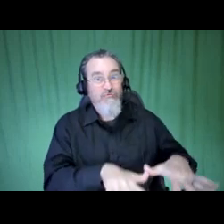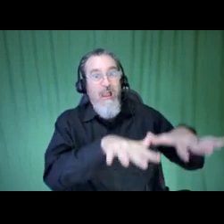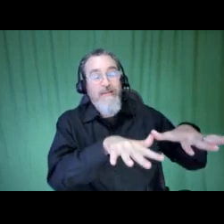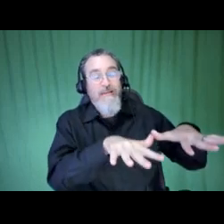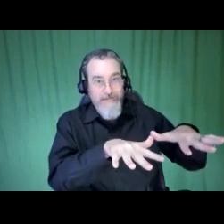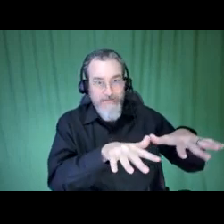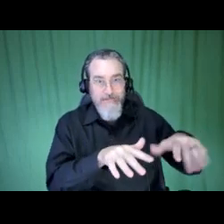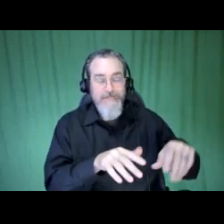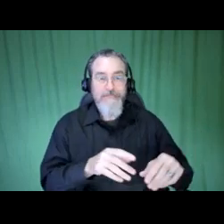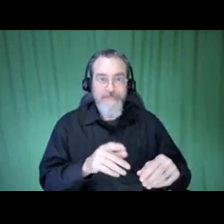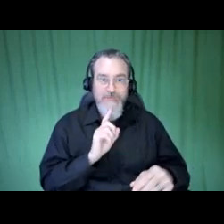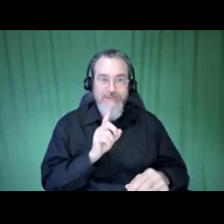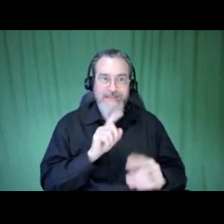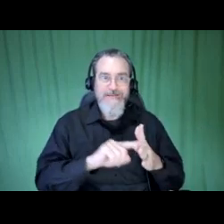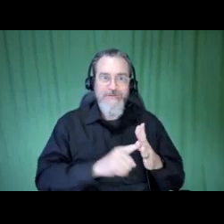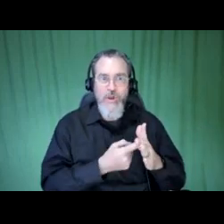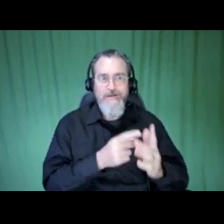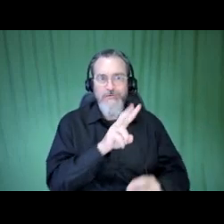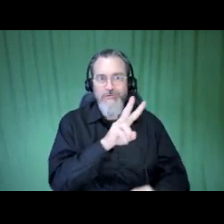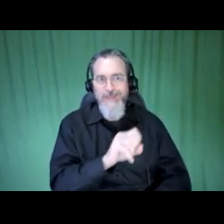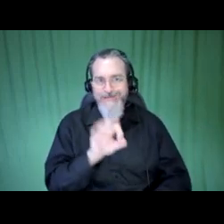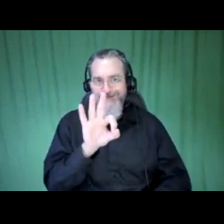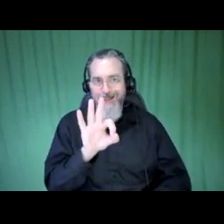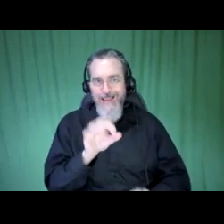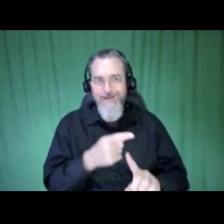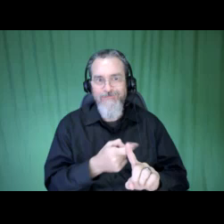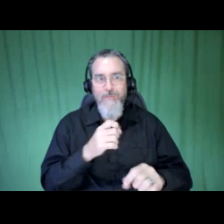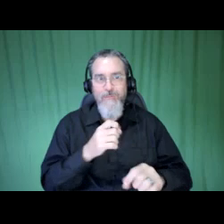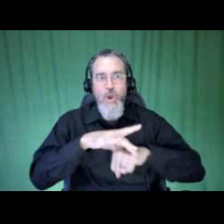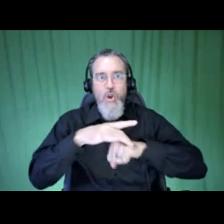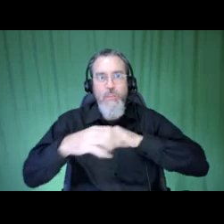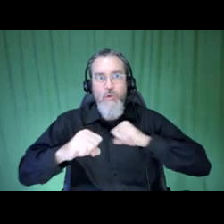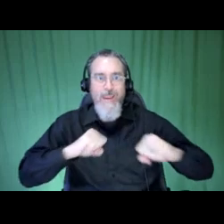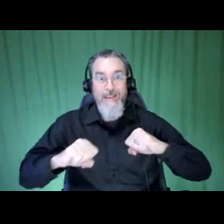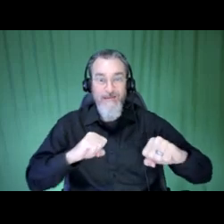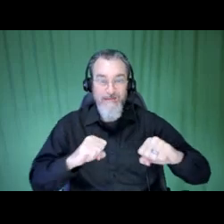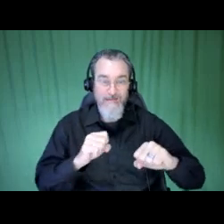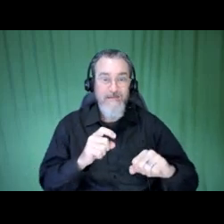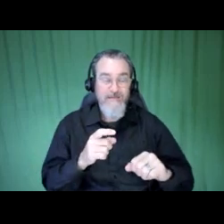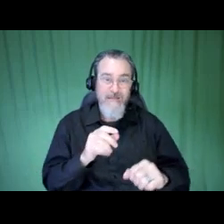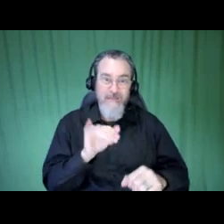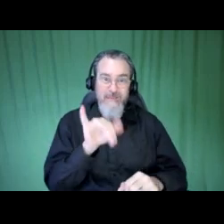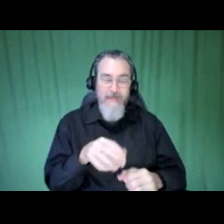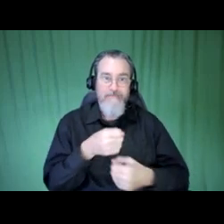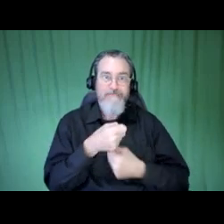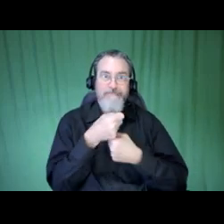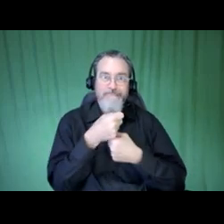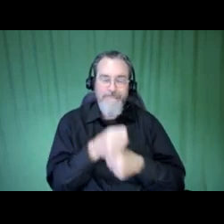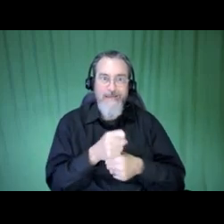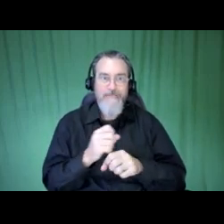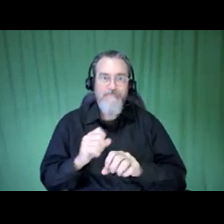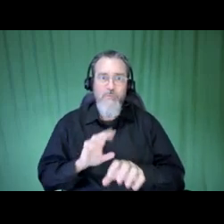was generated in 2009 from two enormous earthquakes that caused the devastating tsunami in the Samoan archipelago.